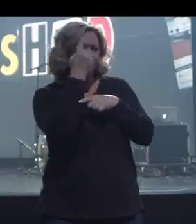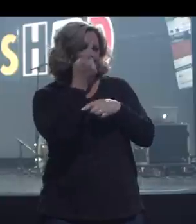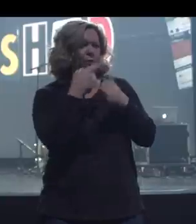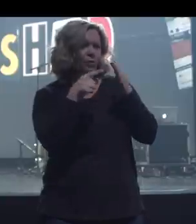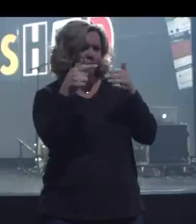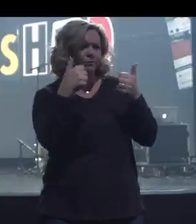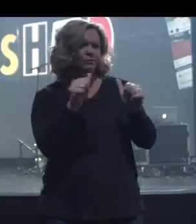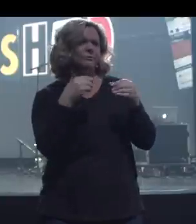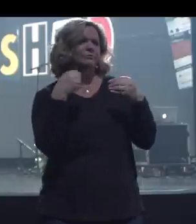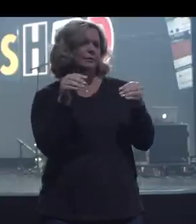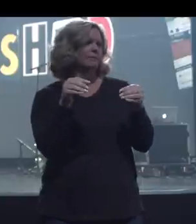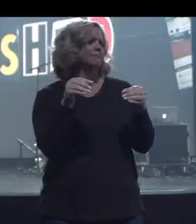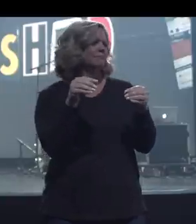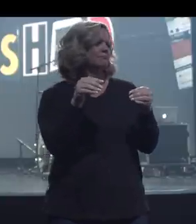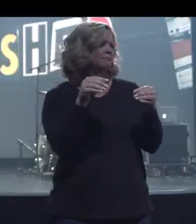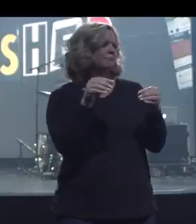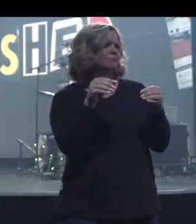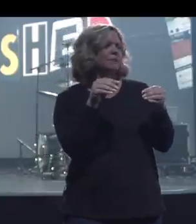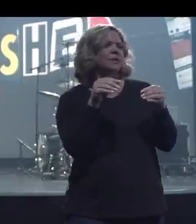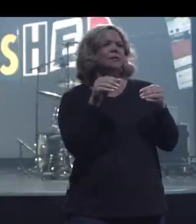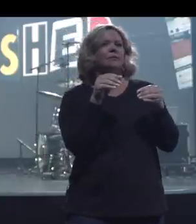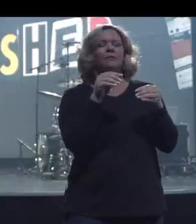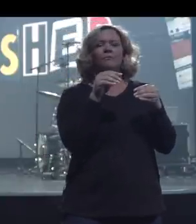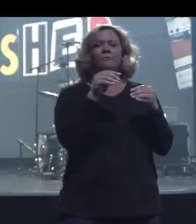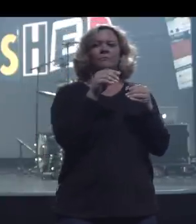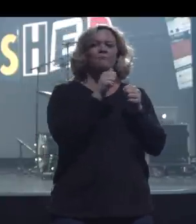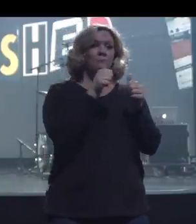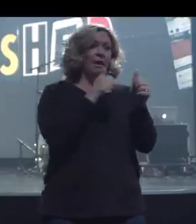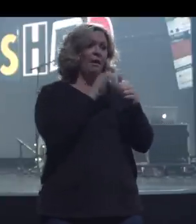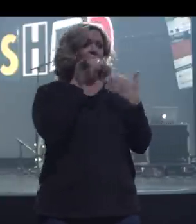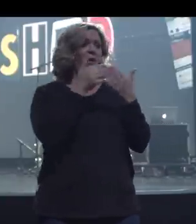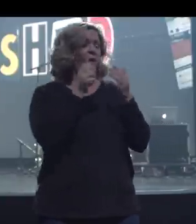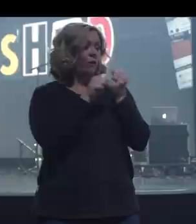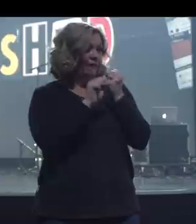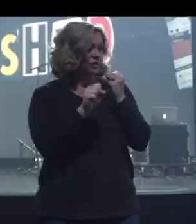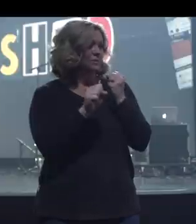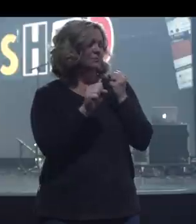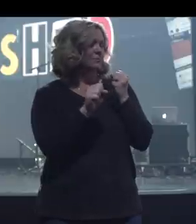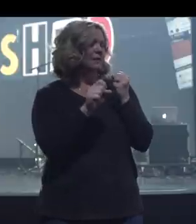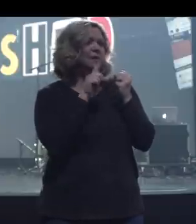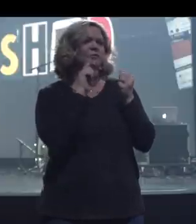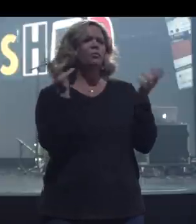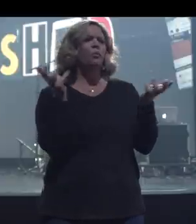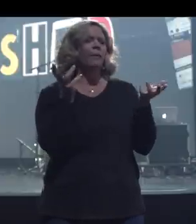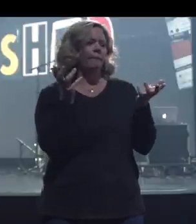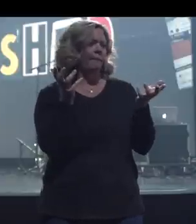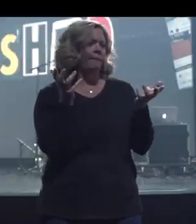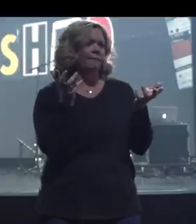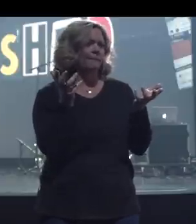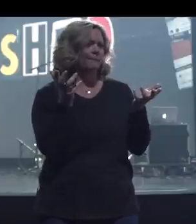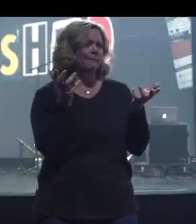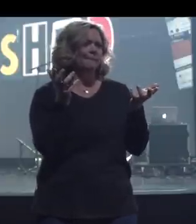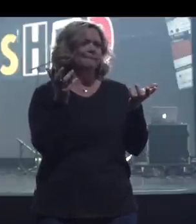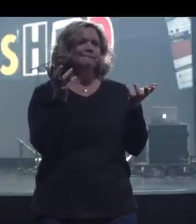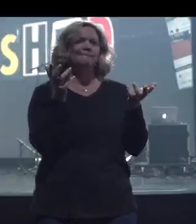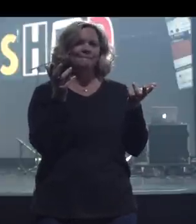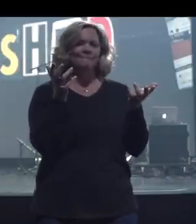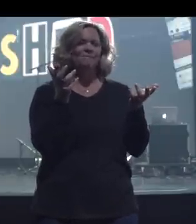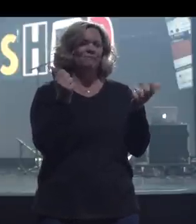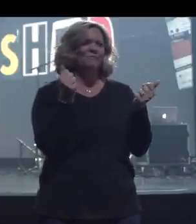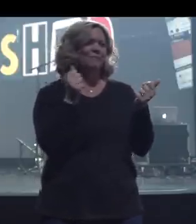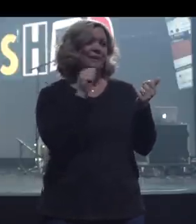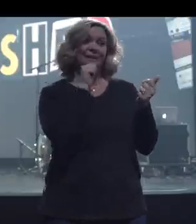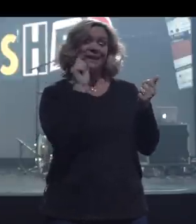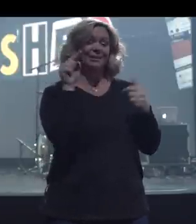What do I mean? Behind every advertisement is what? It's actually